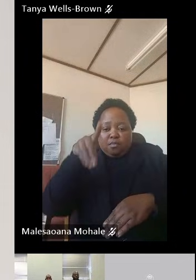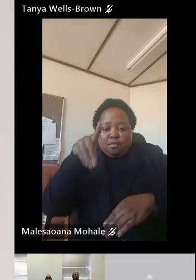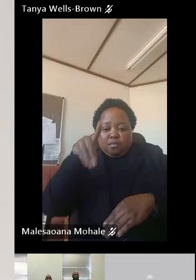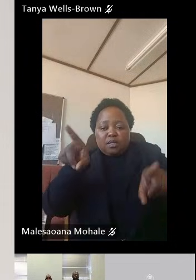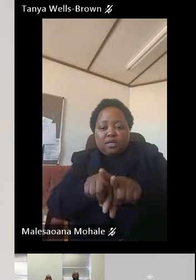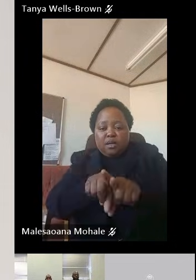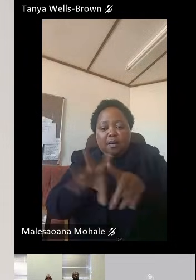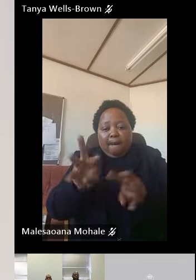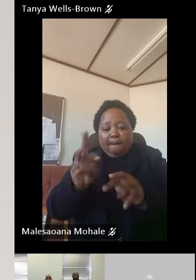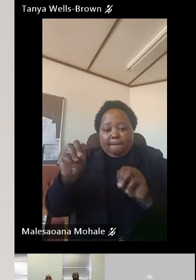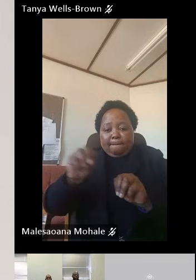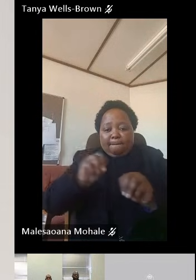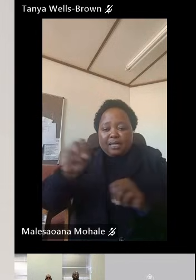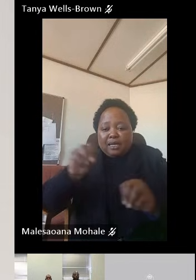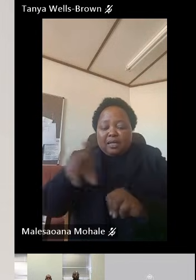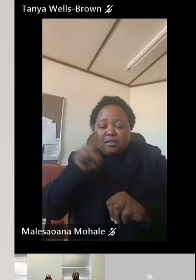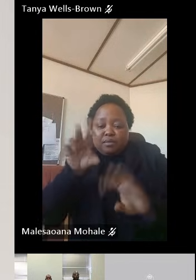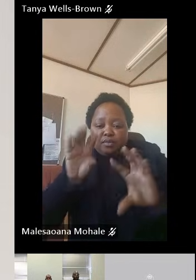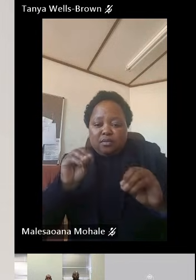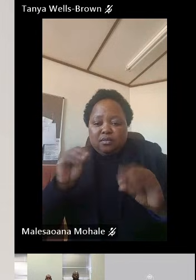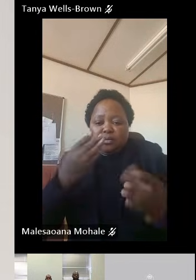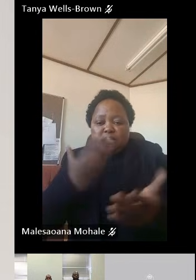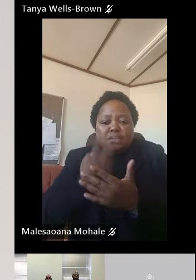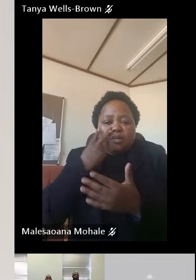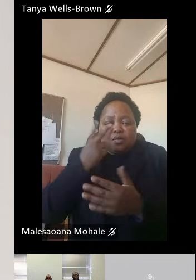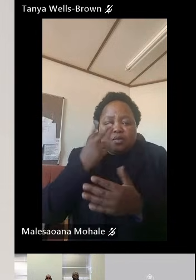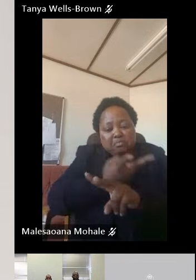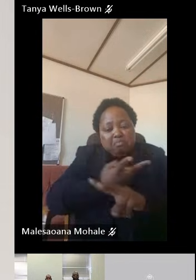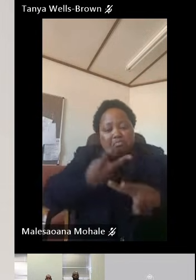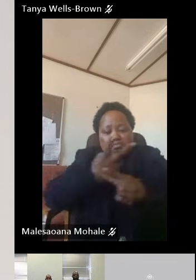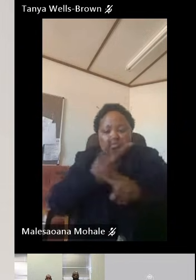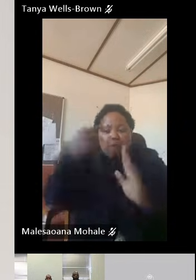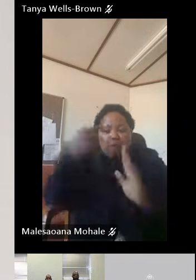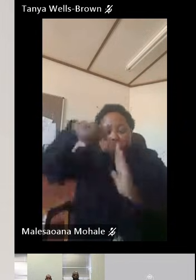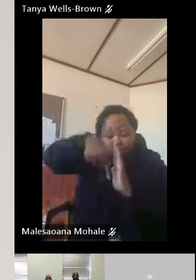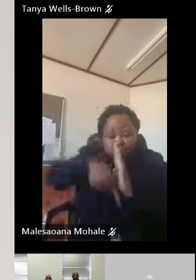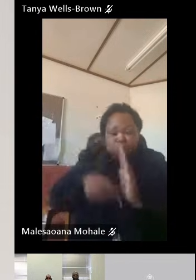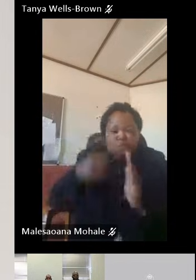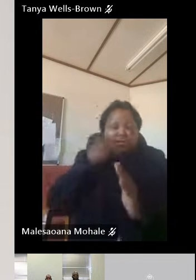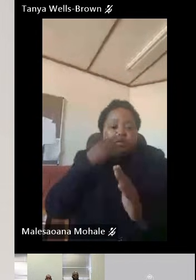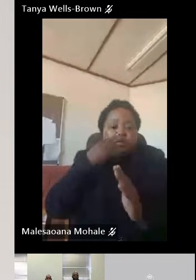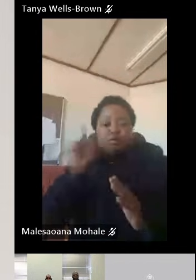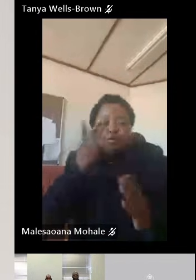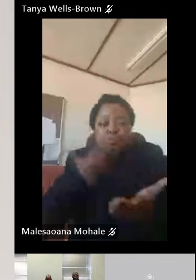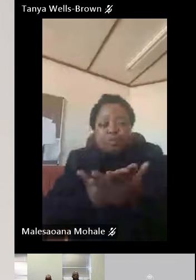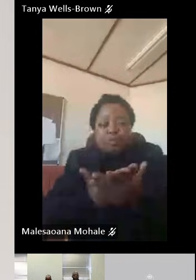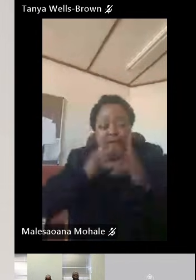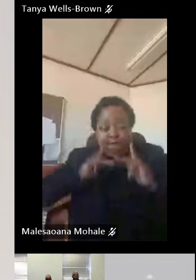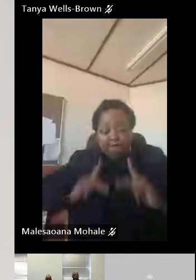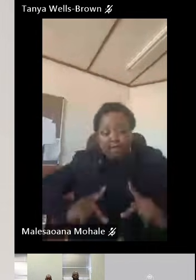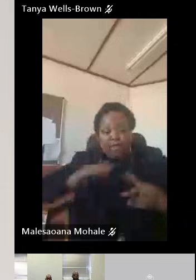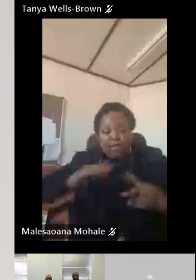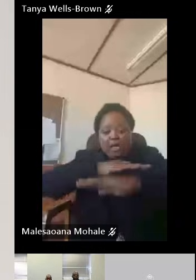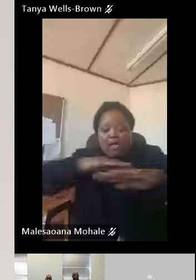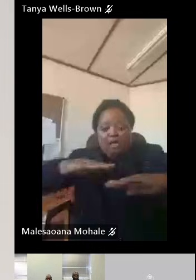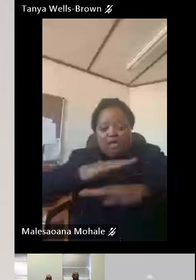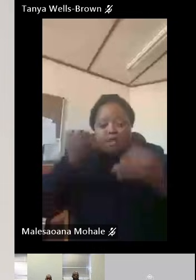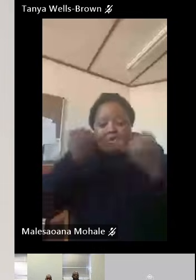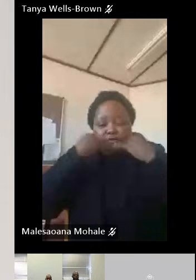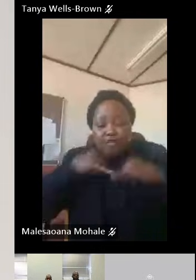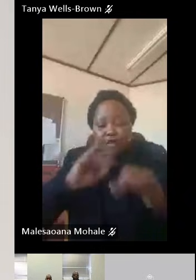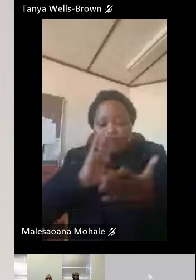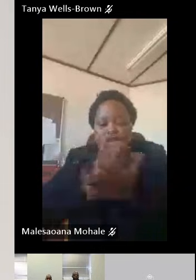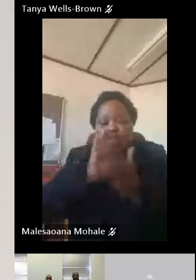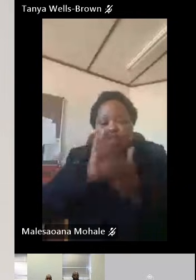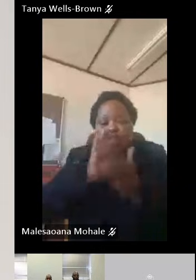considering them. And I'll be going through them in depth, looking at the physical accessibility, informational and communicational as